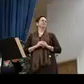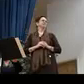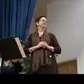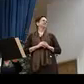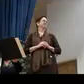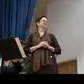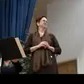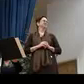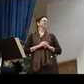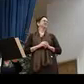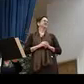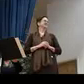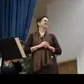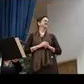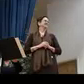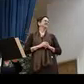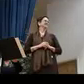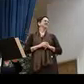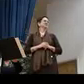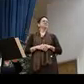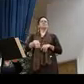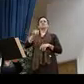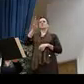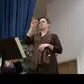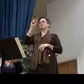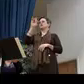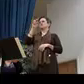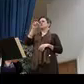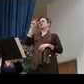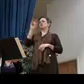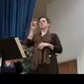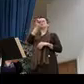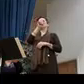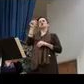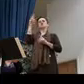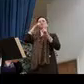Kristen Gilbert, Associate of Applied Science, Accounting.